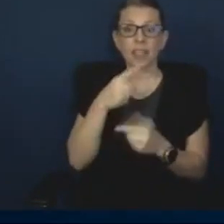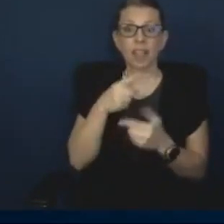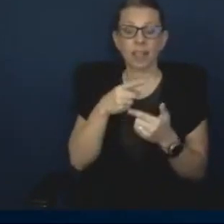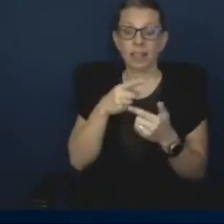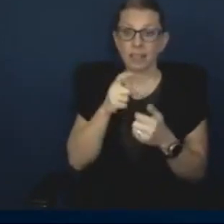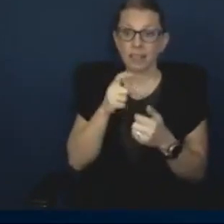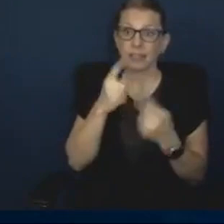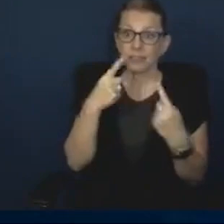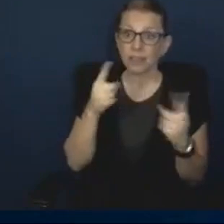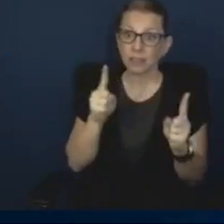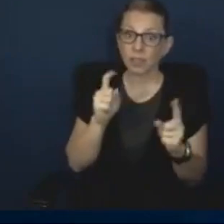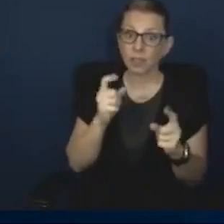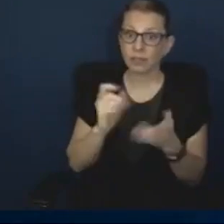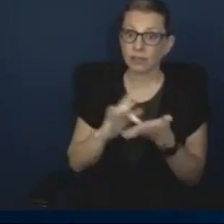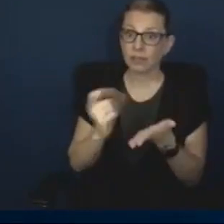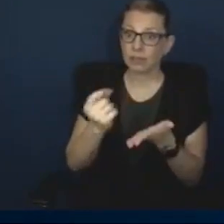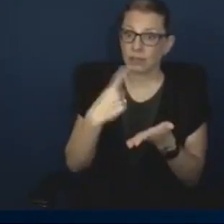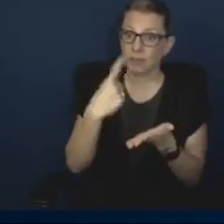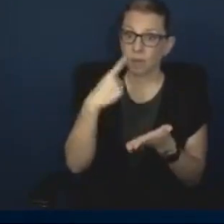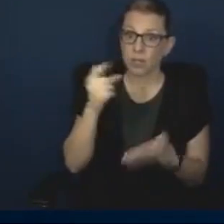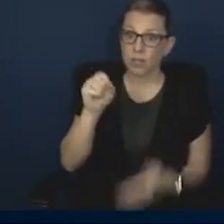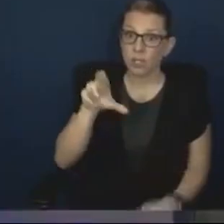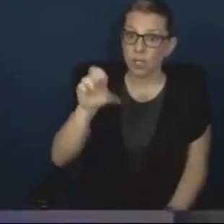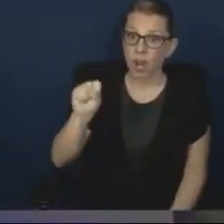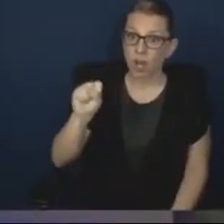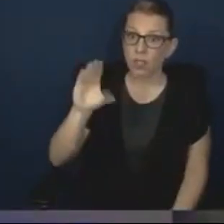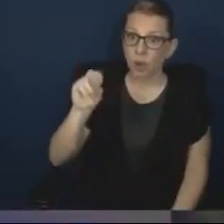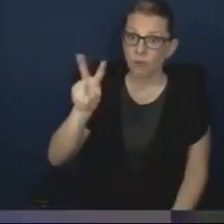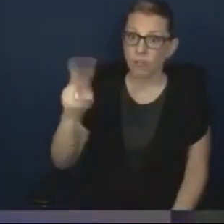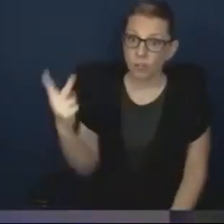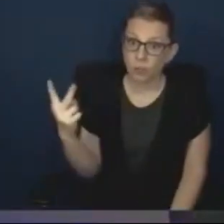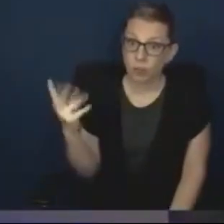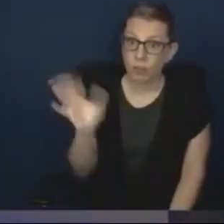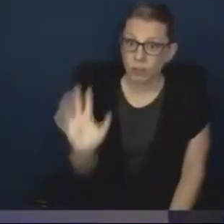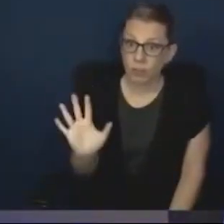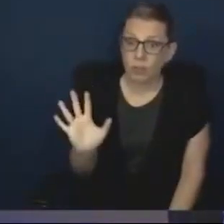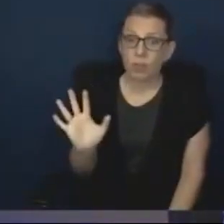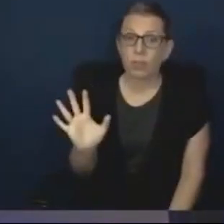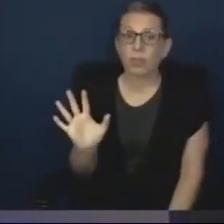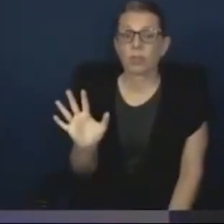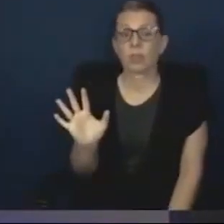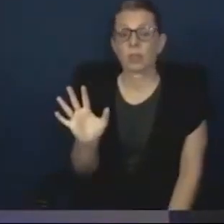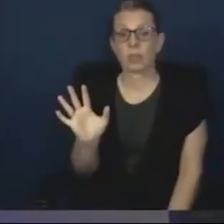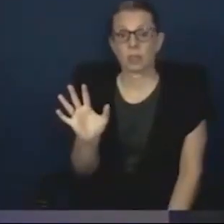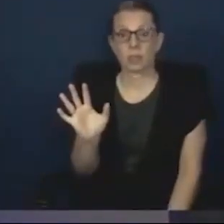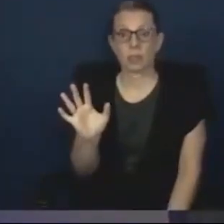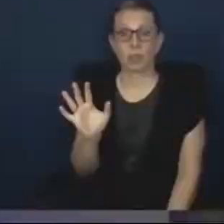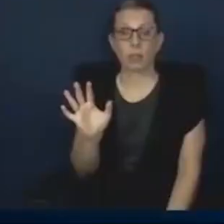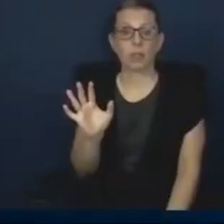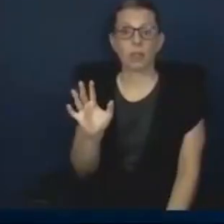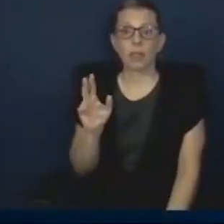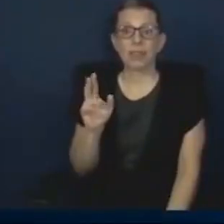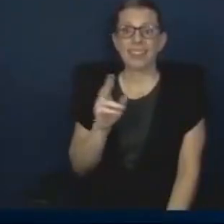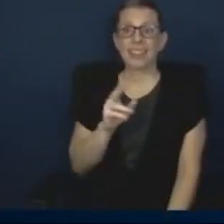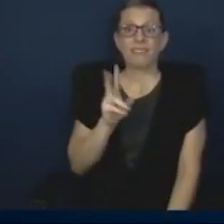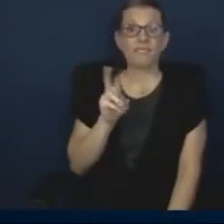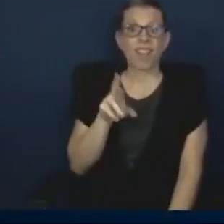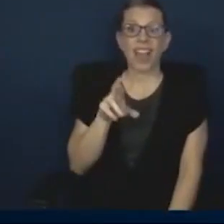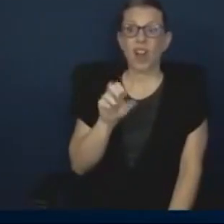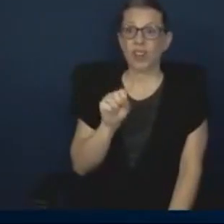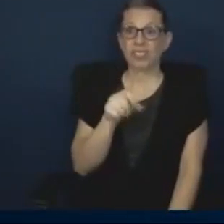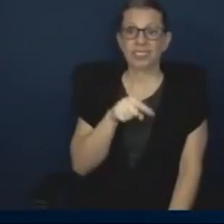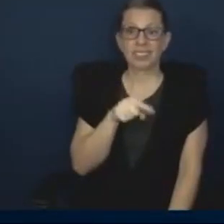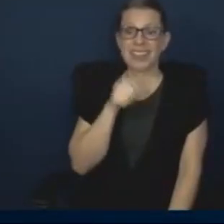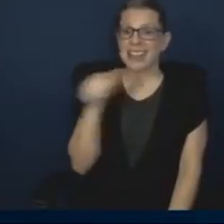That let's be clear, because SARS-CoV-2, while it may be a sinister actor, is not a parasite, right? It's a virus. Completely